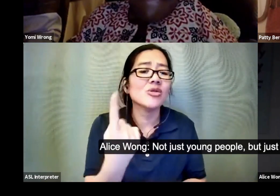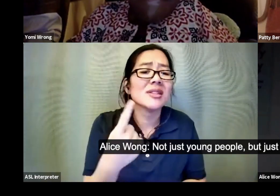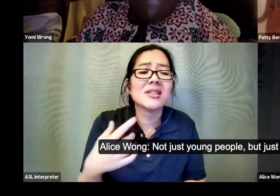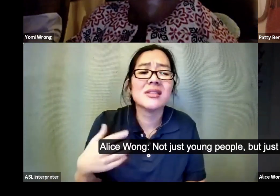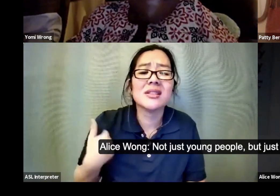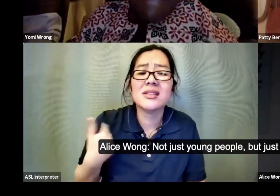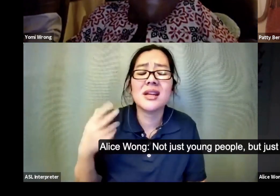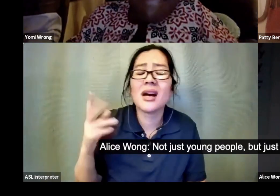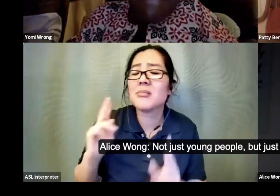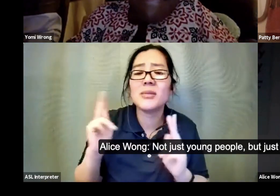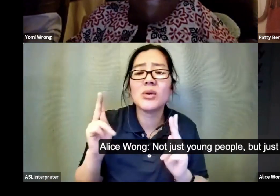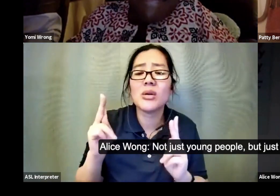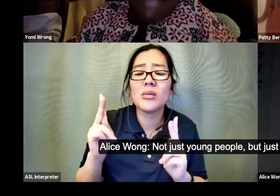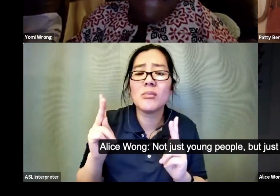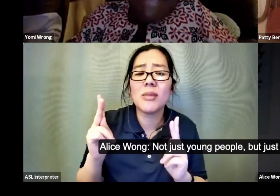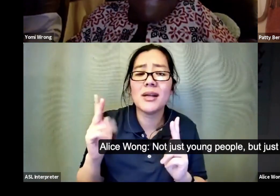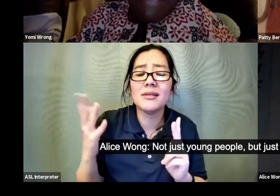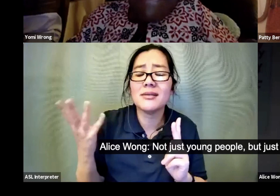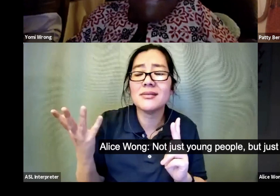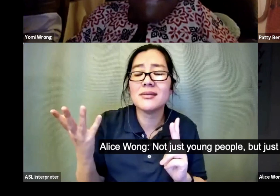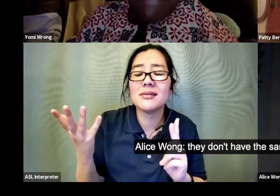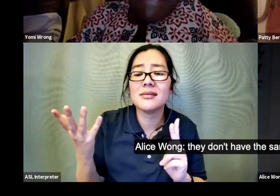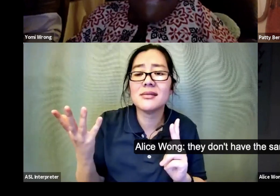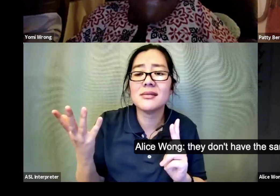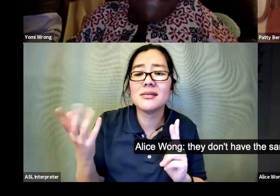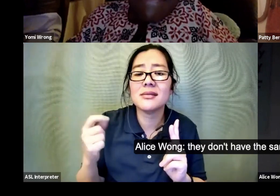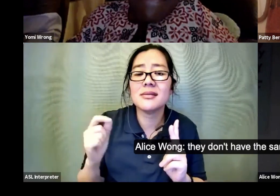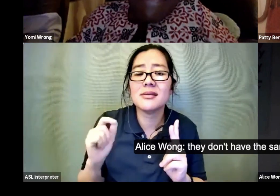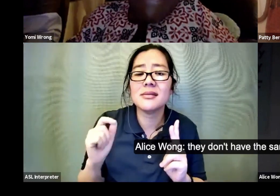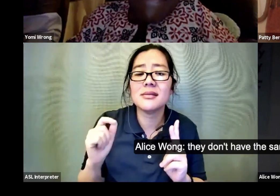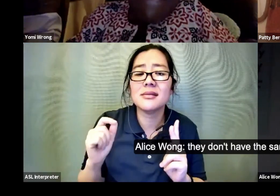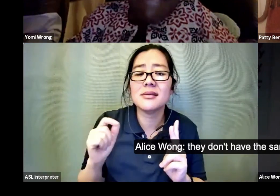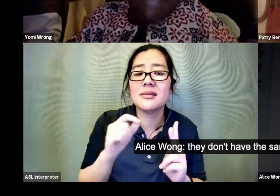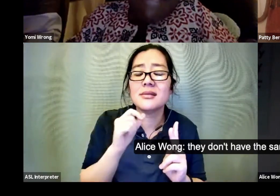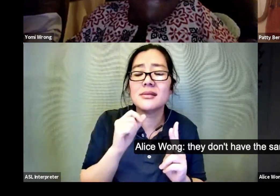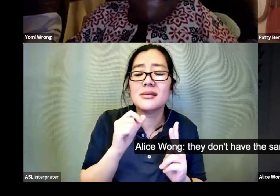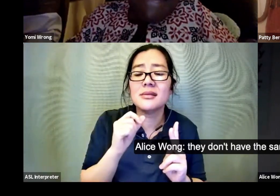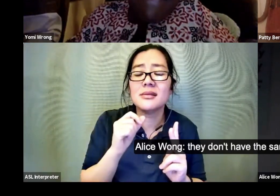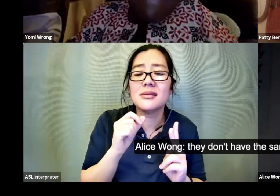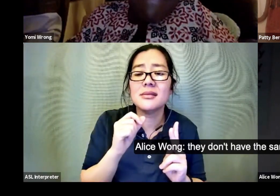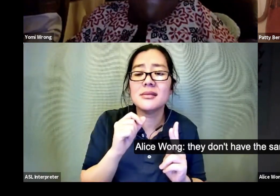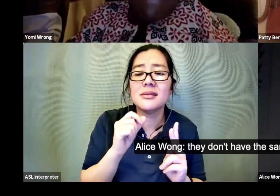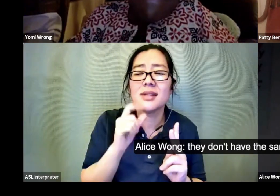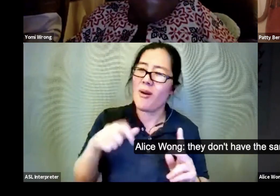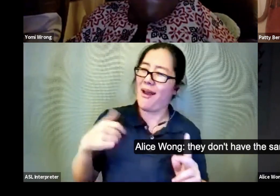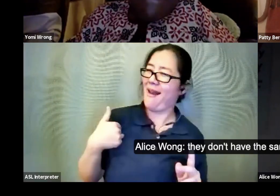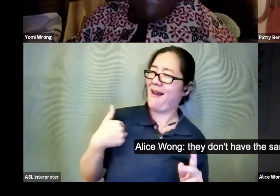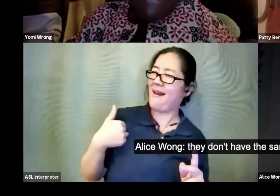in who are really, they don't have the same kind of like